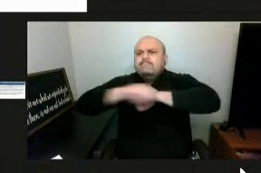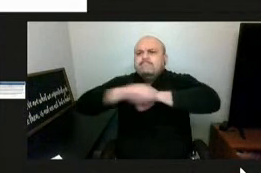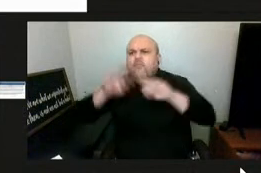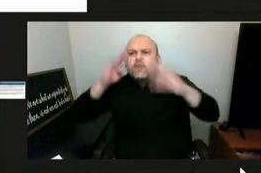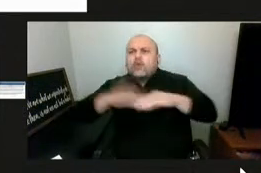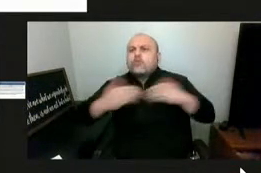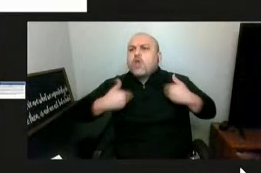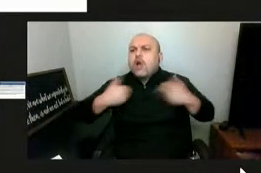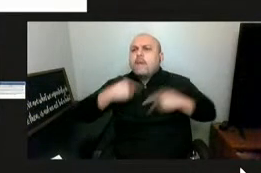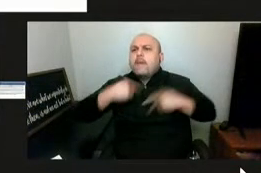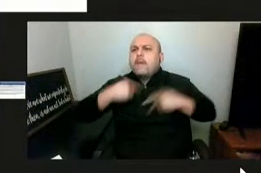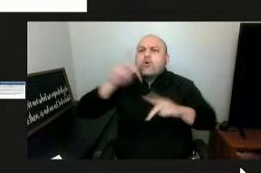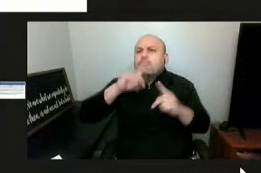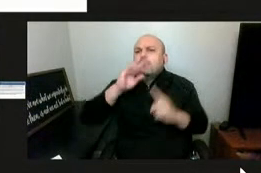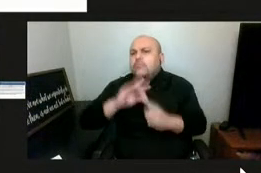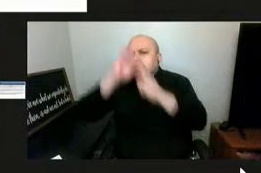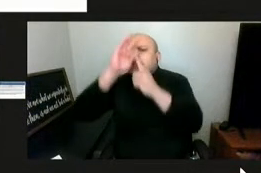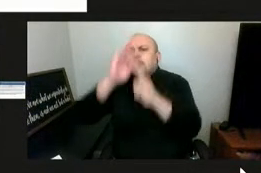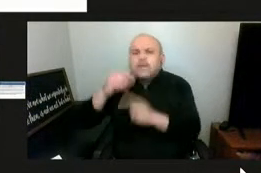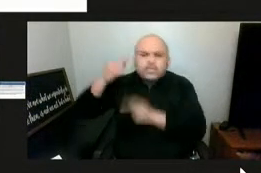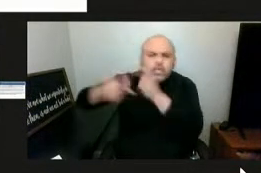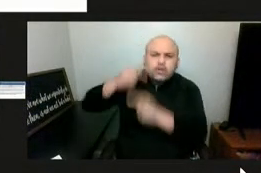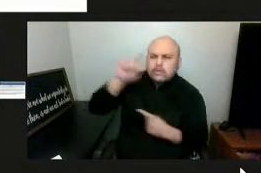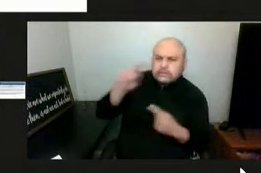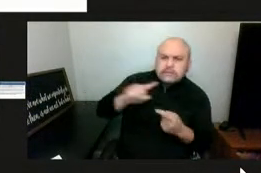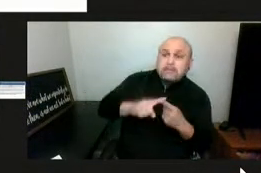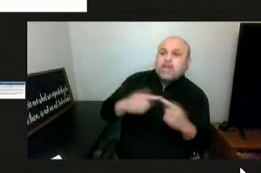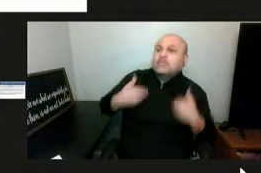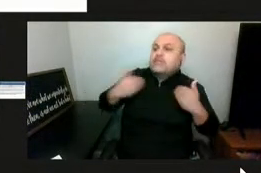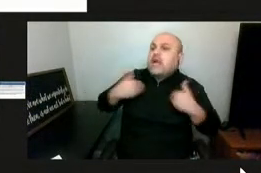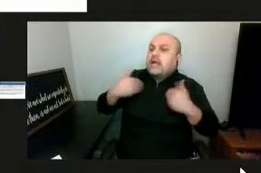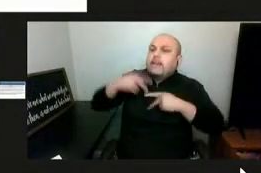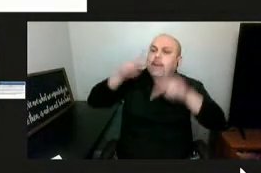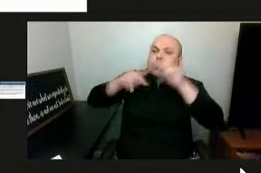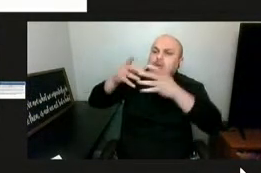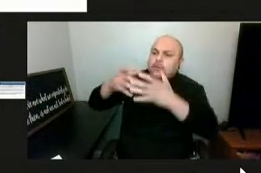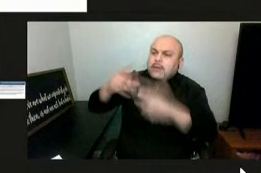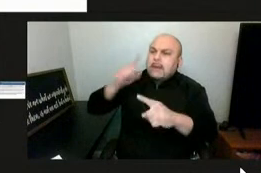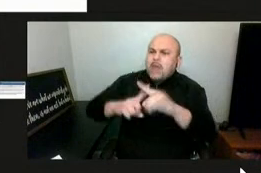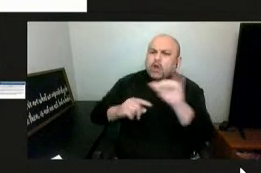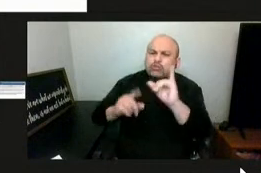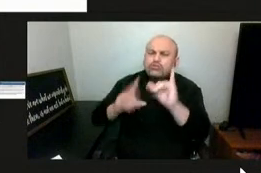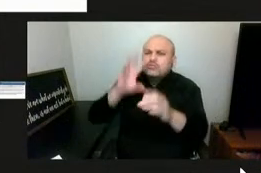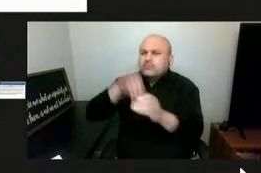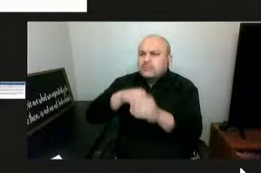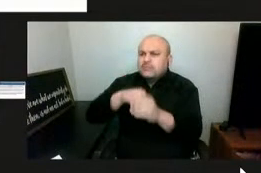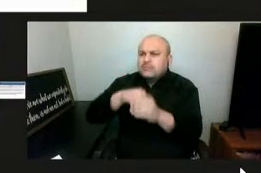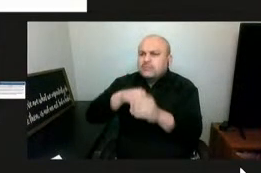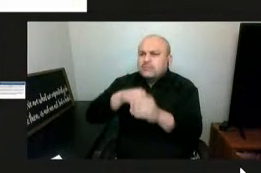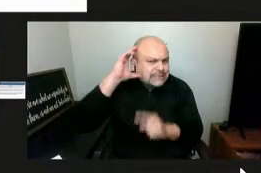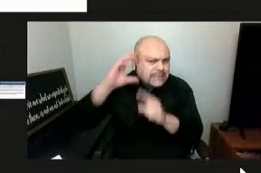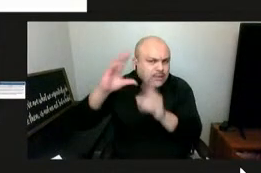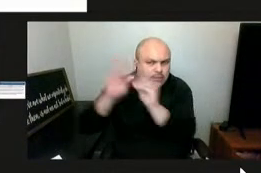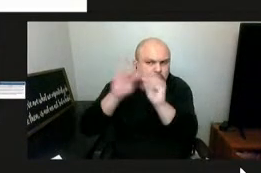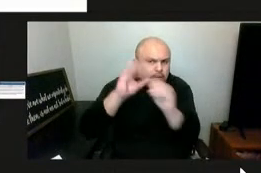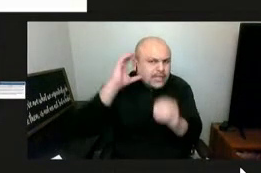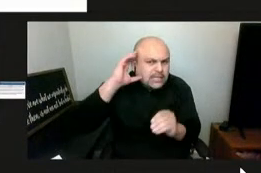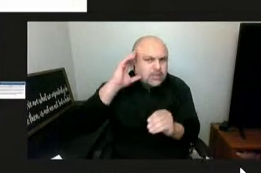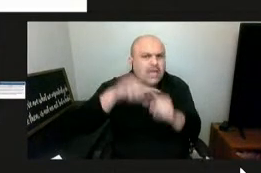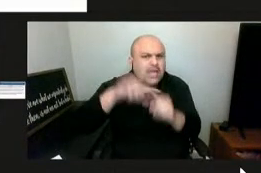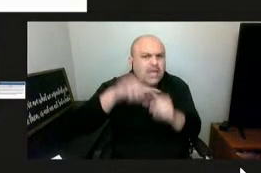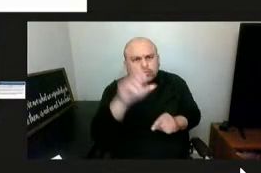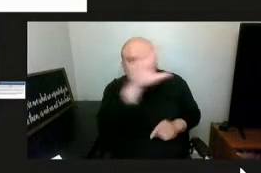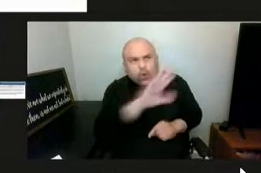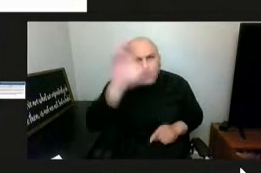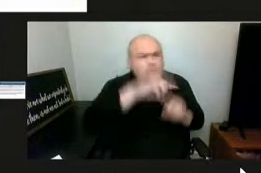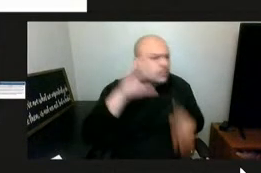particularly Generation Z and younger populations, that would also include listening sessions across the country so that we get out of the Beltway and into